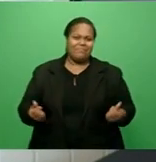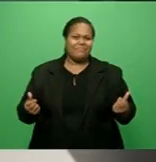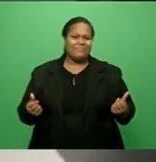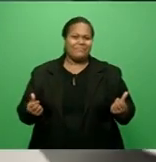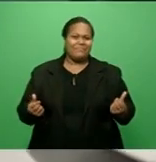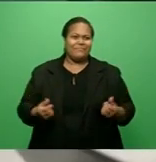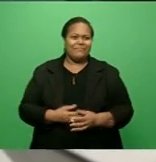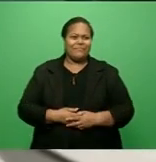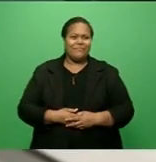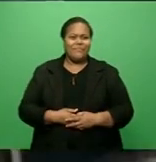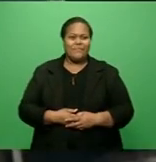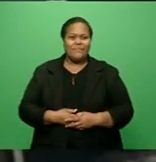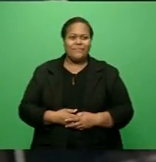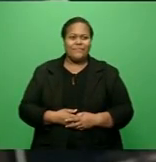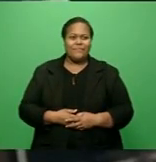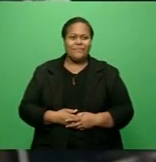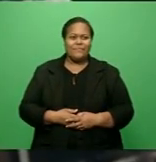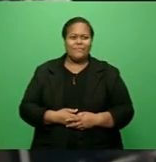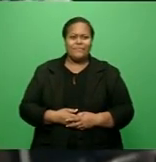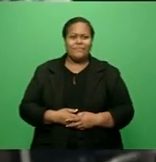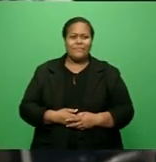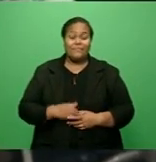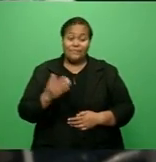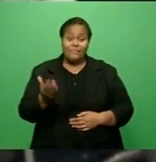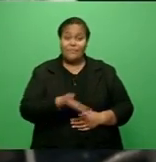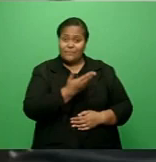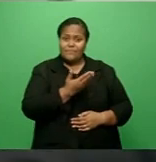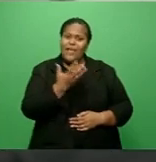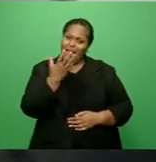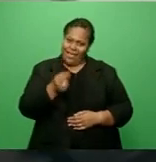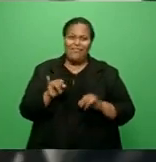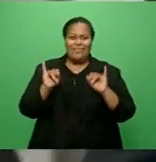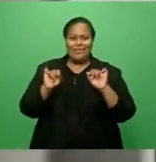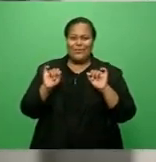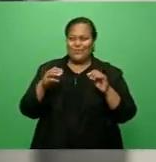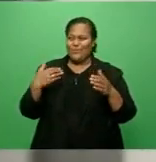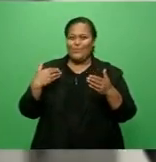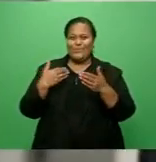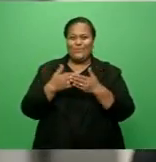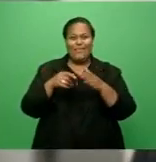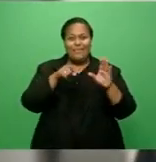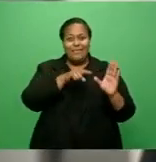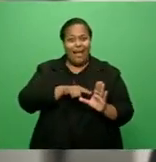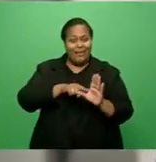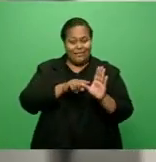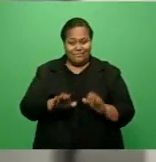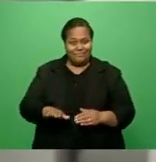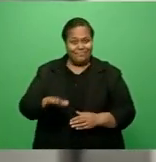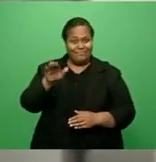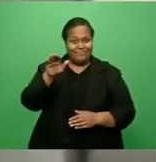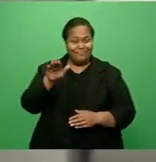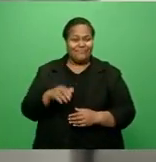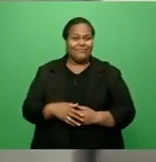an unconventional journey through my teenage years,